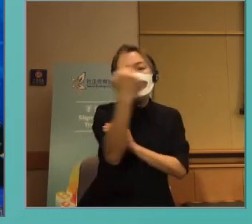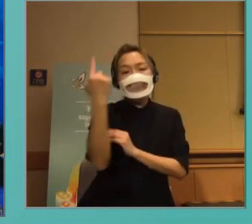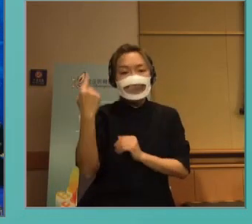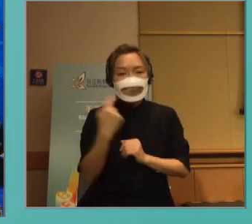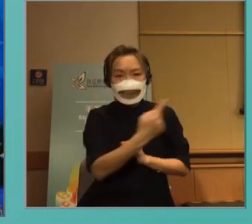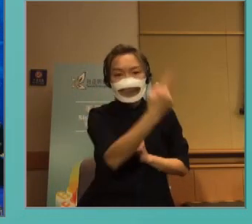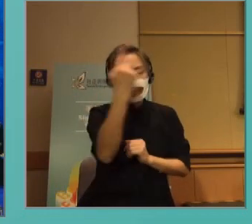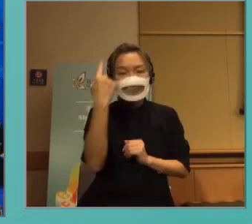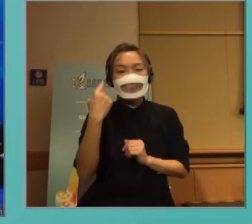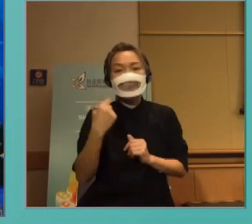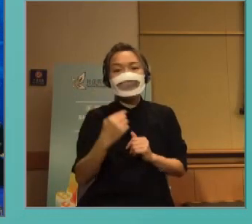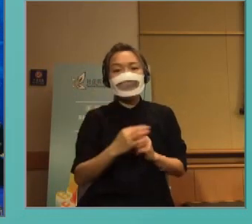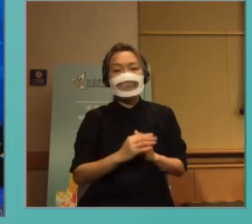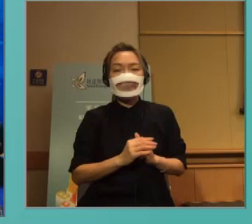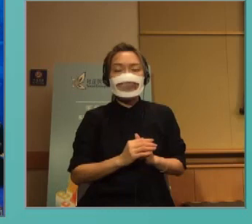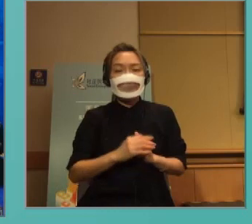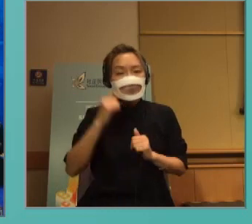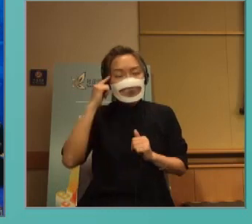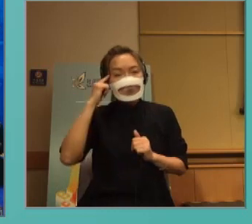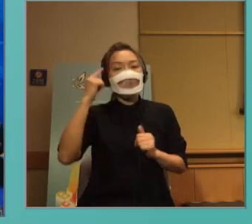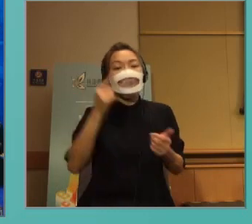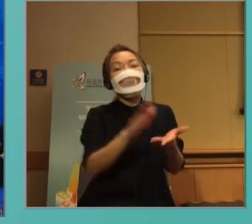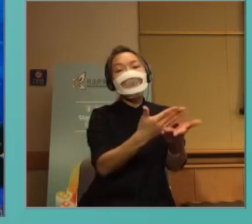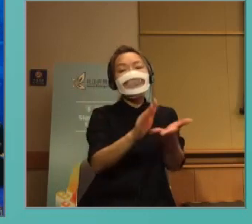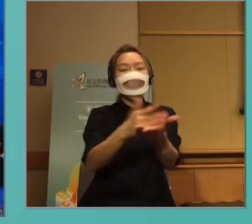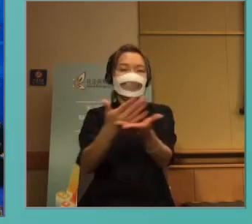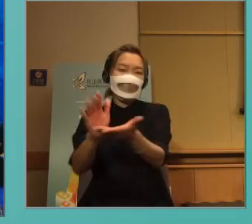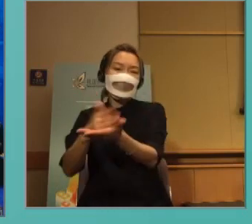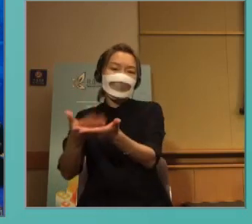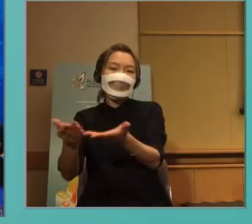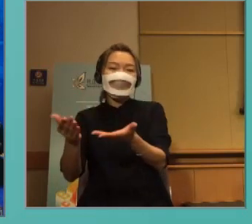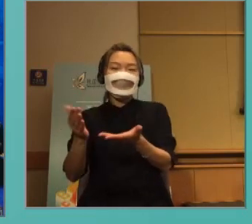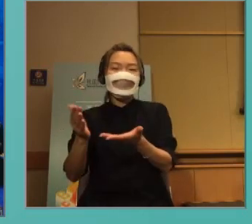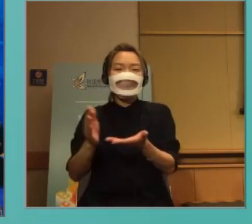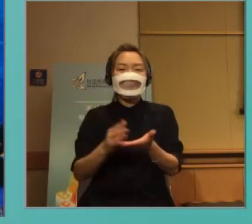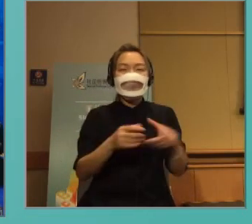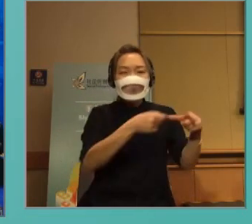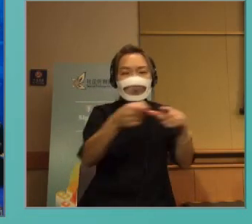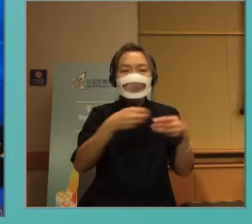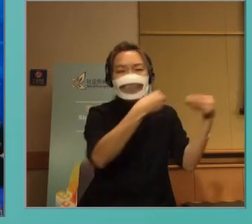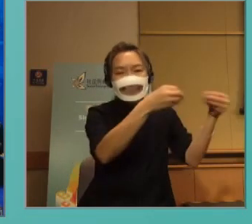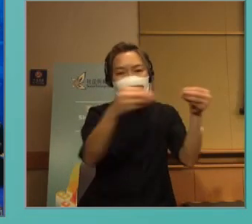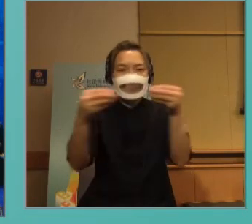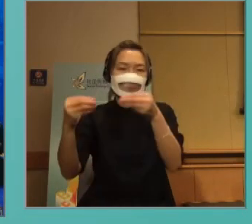and also the education to the public users. So I think